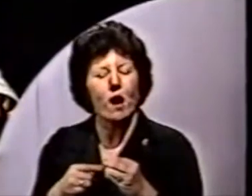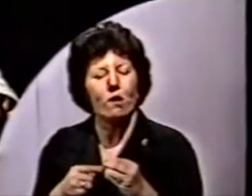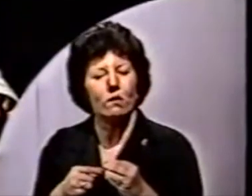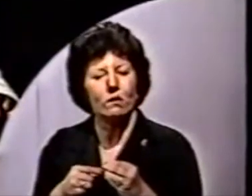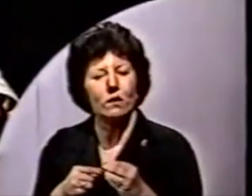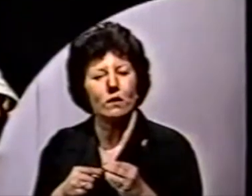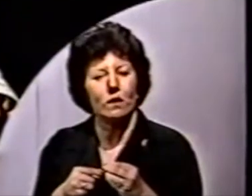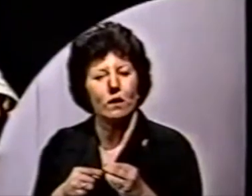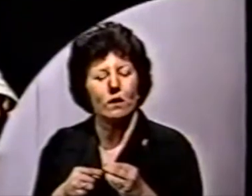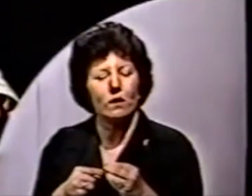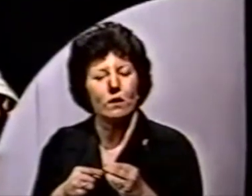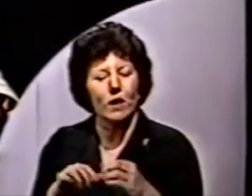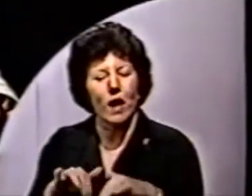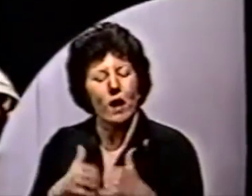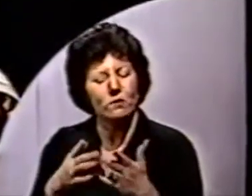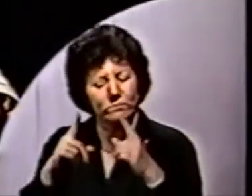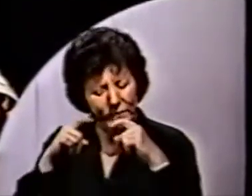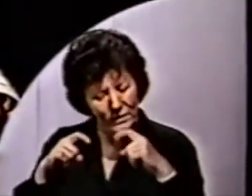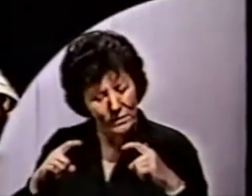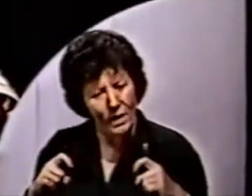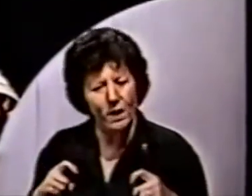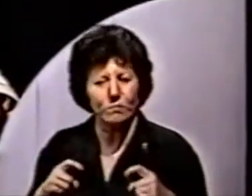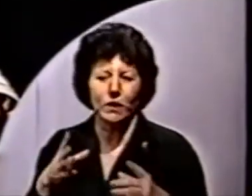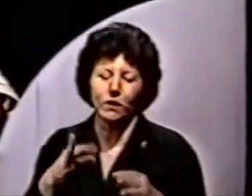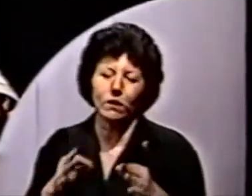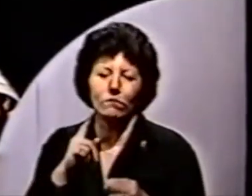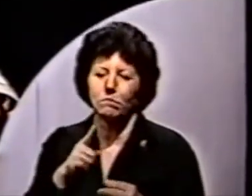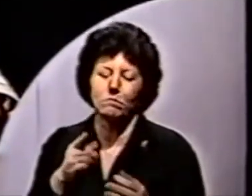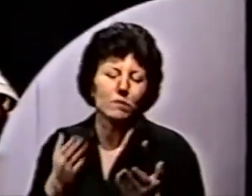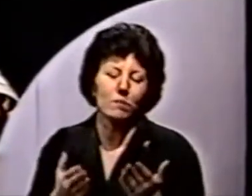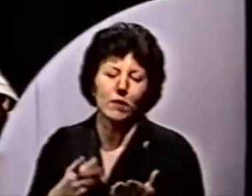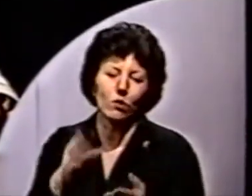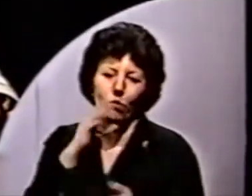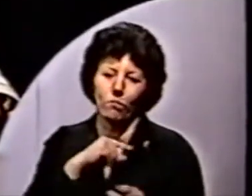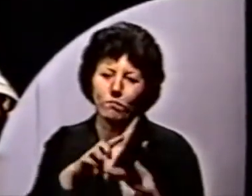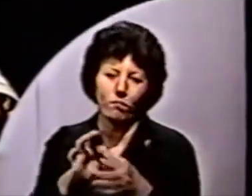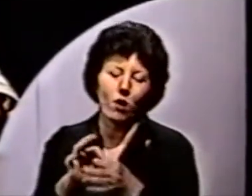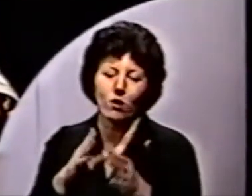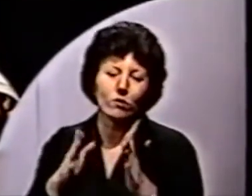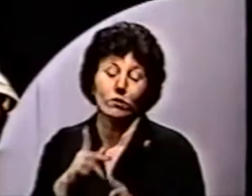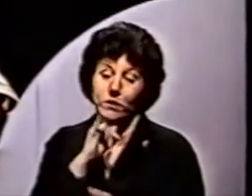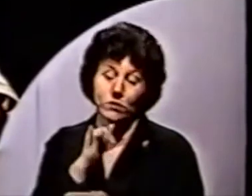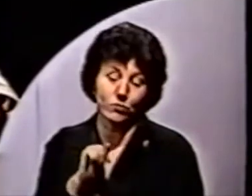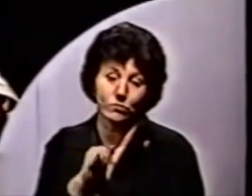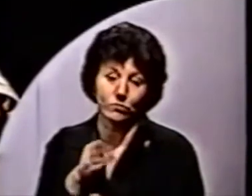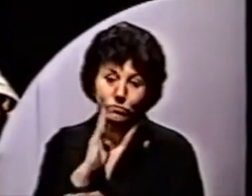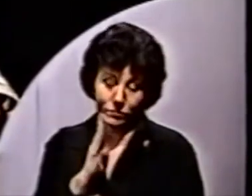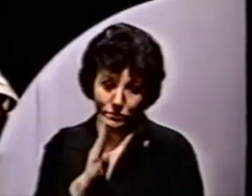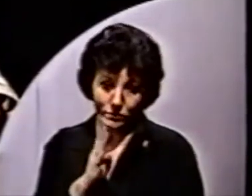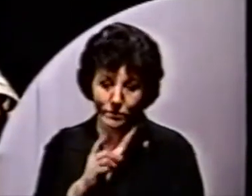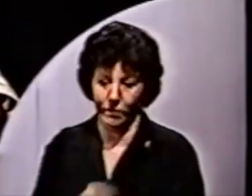real quick right now, but perhaps we can develop that a little bit more when we come back. Thank you.